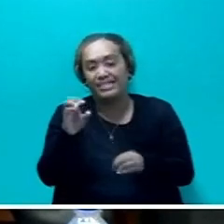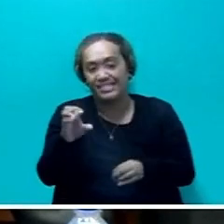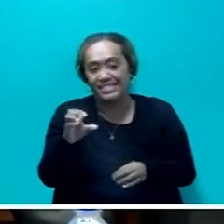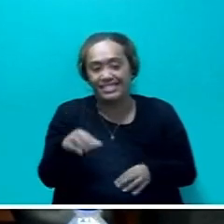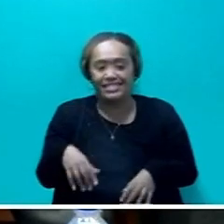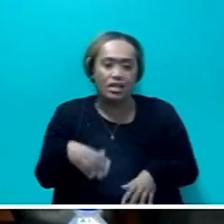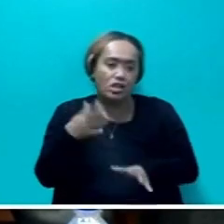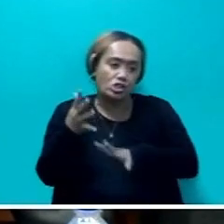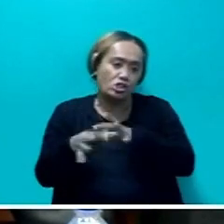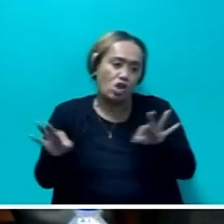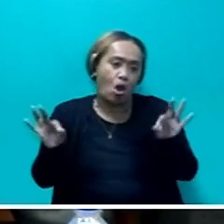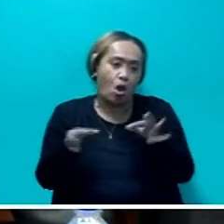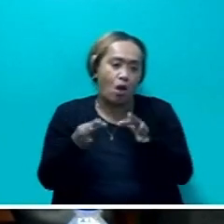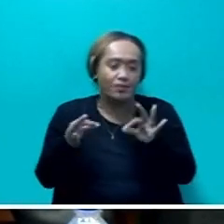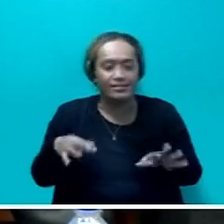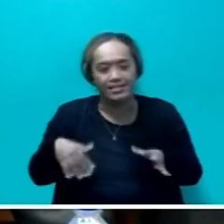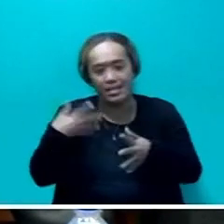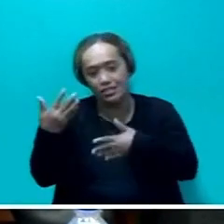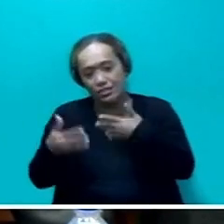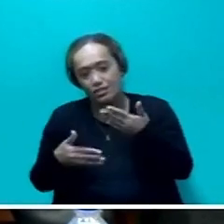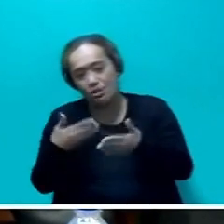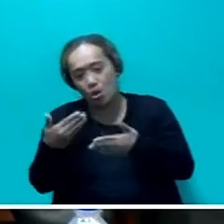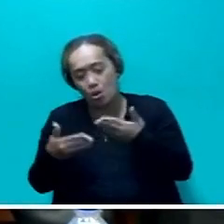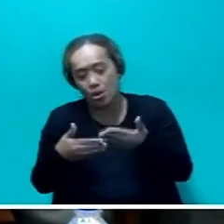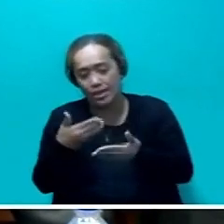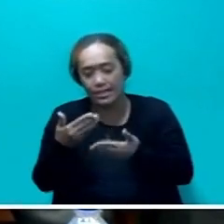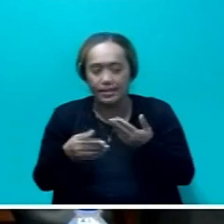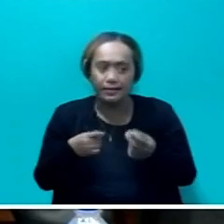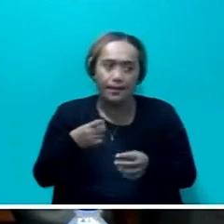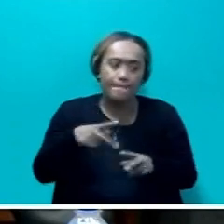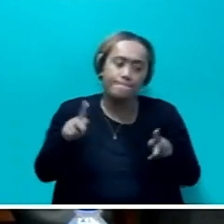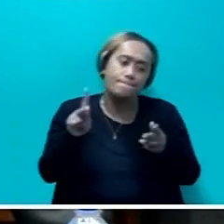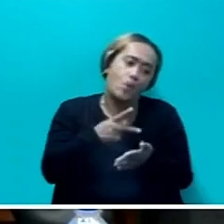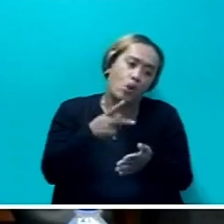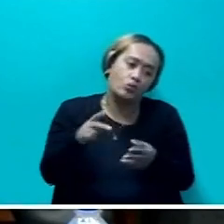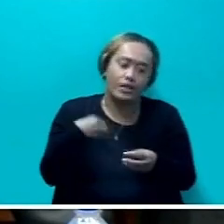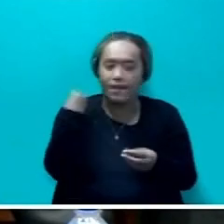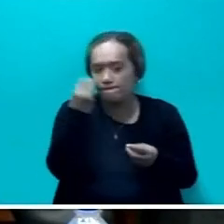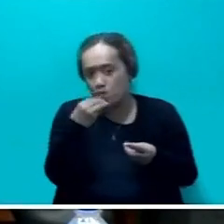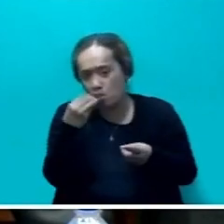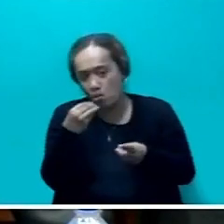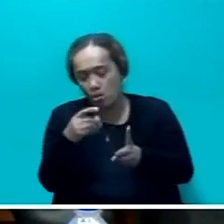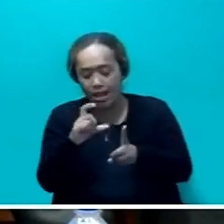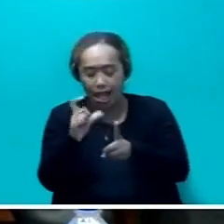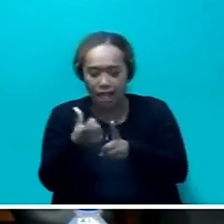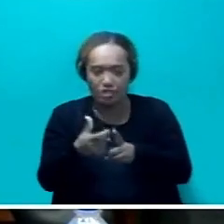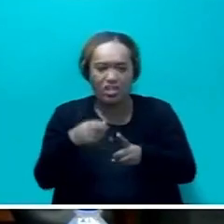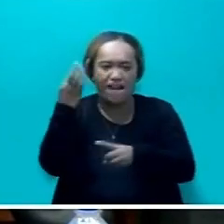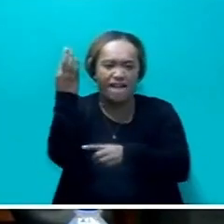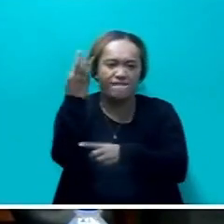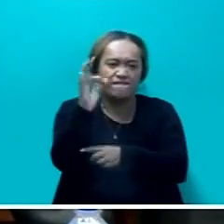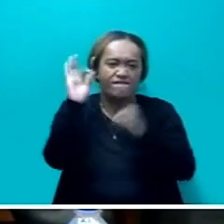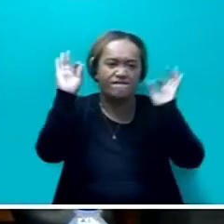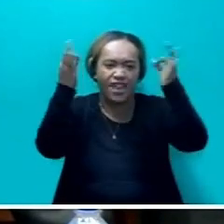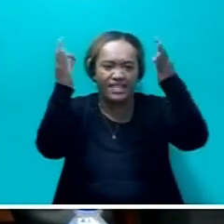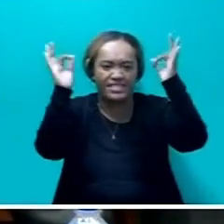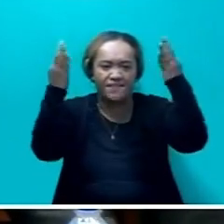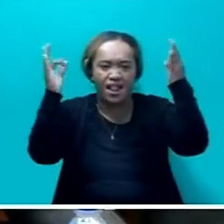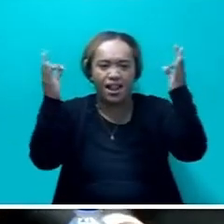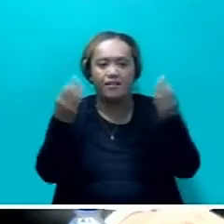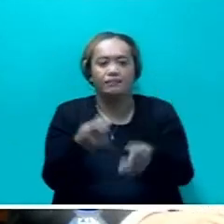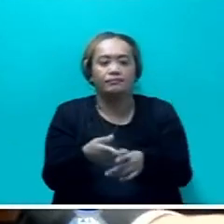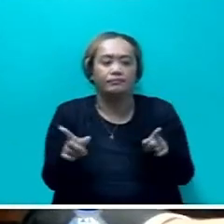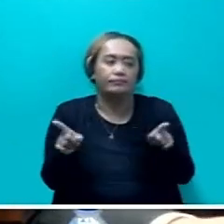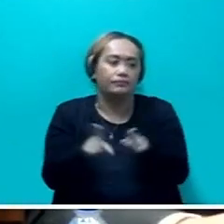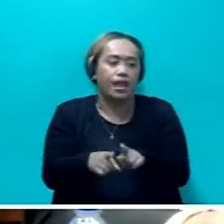from stories we know, including riddles, quiz and poetry, food and culture, festival of different ethnic Indo